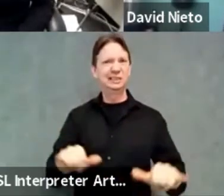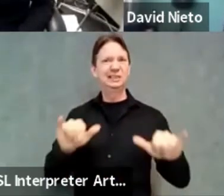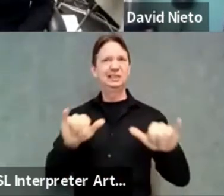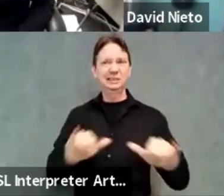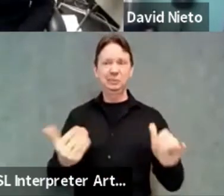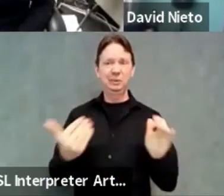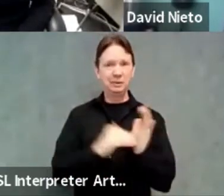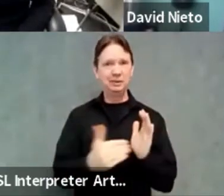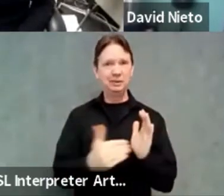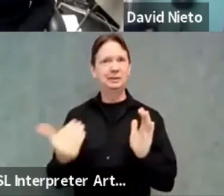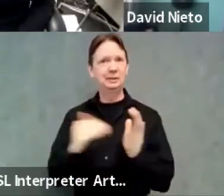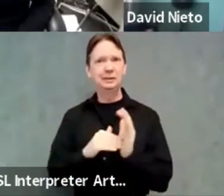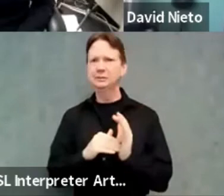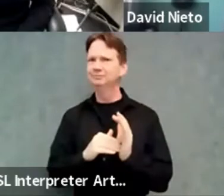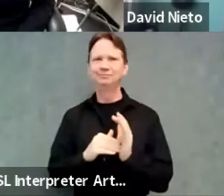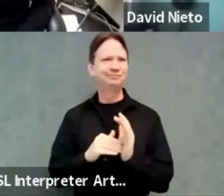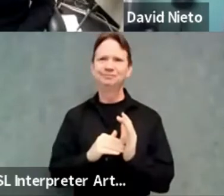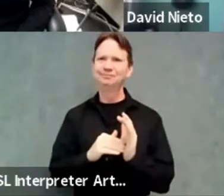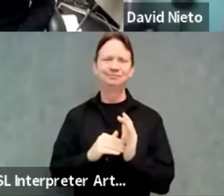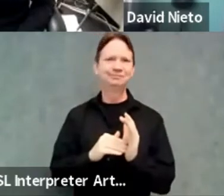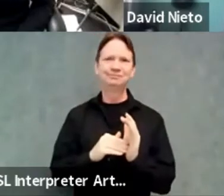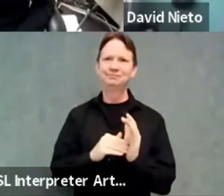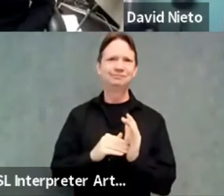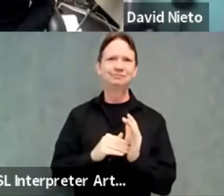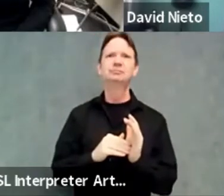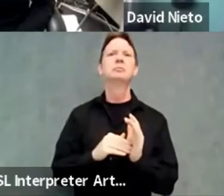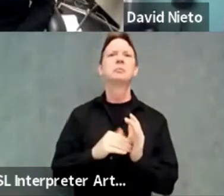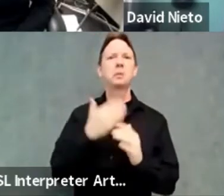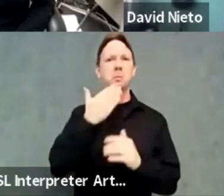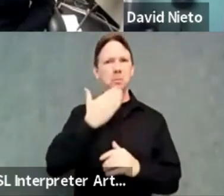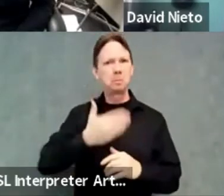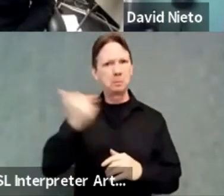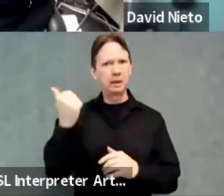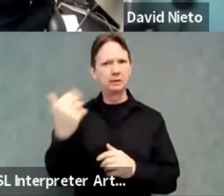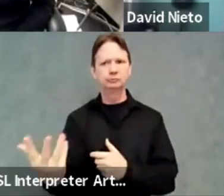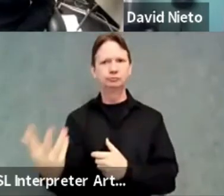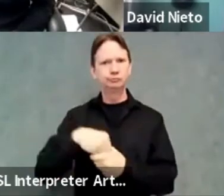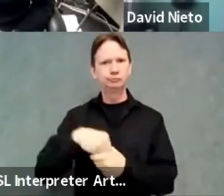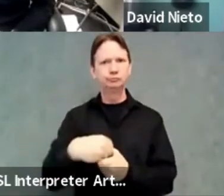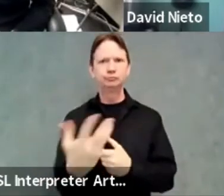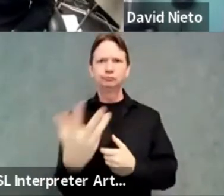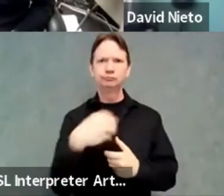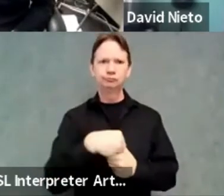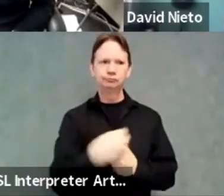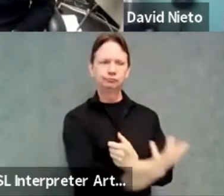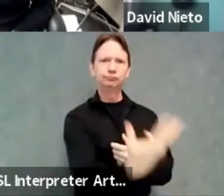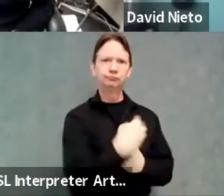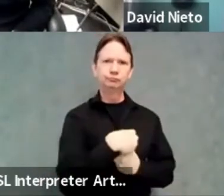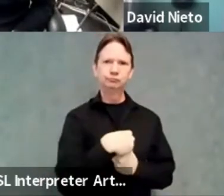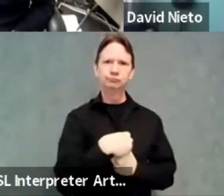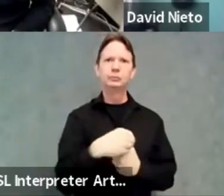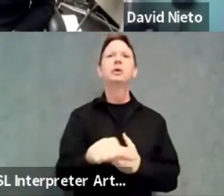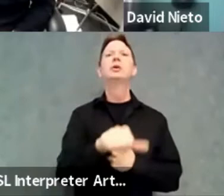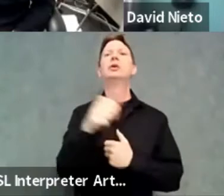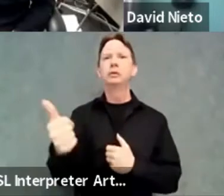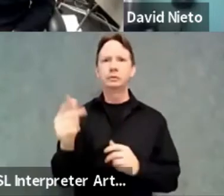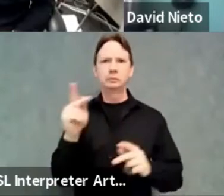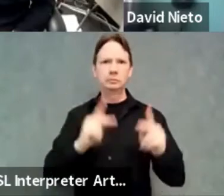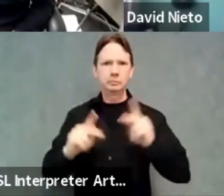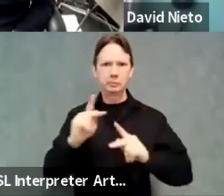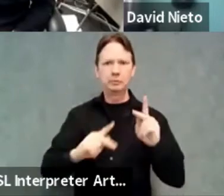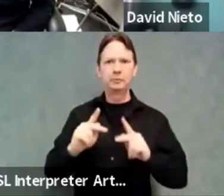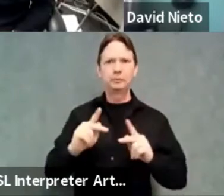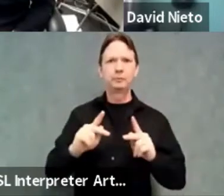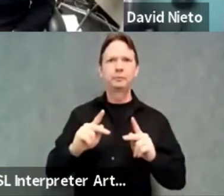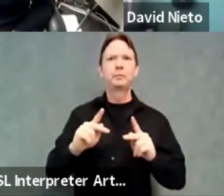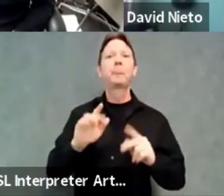for doing that was to keep on the chair as an advisor the year after